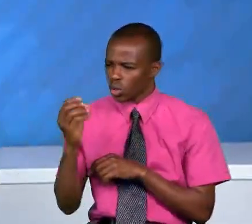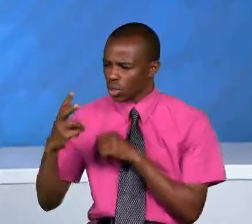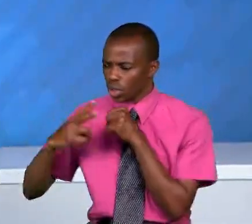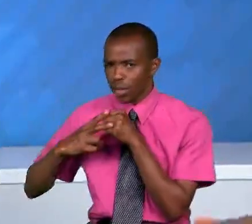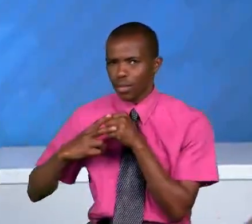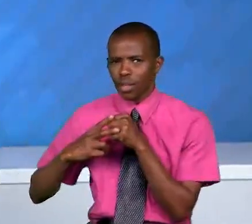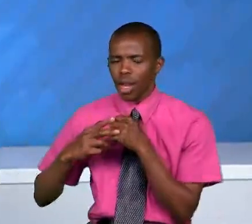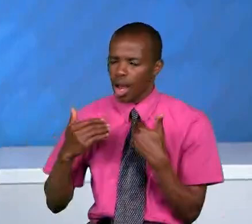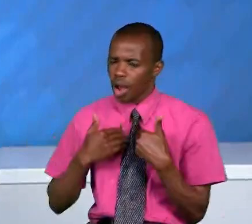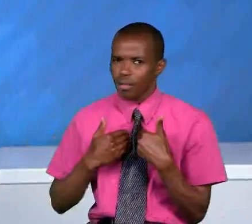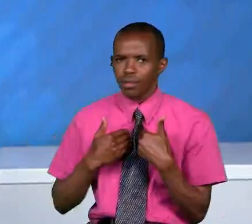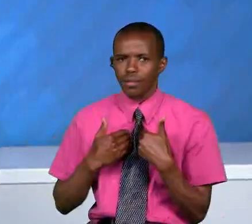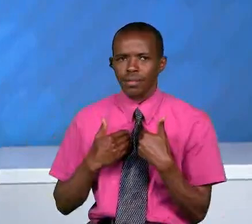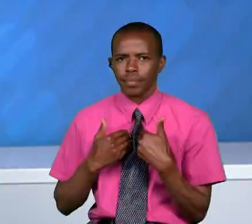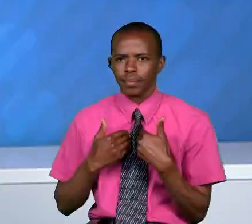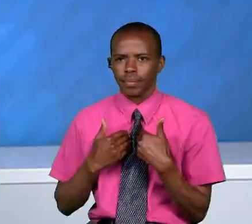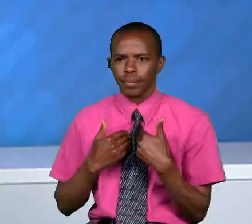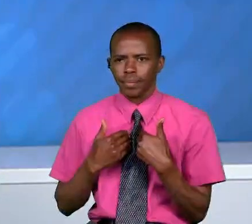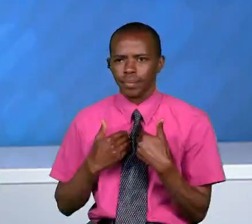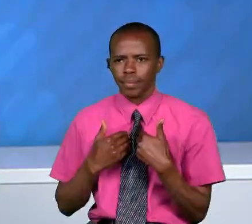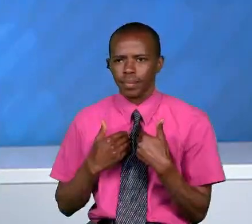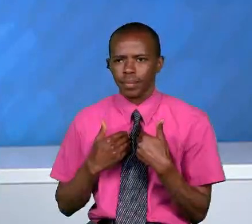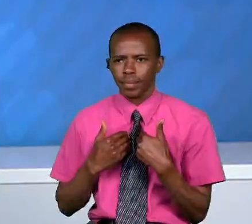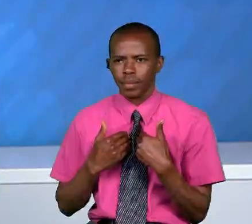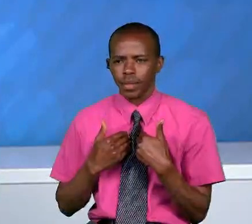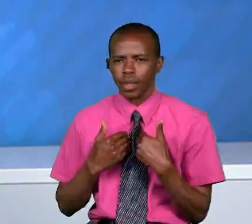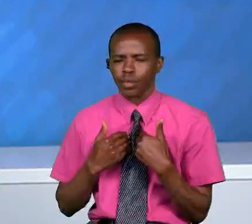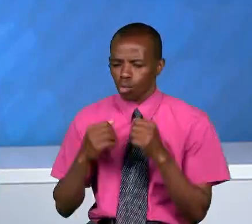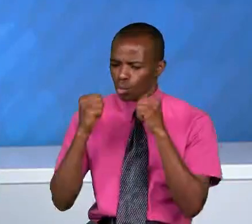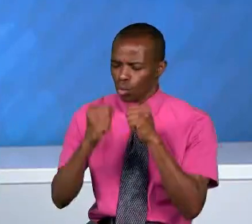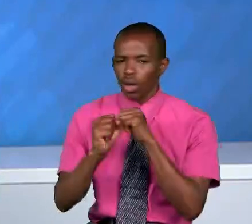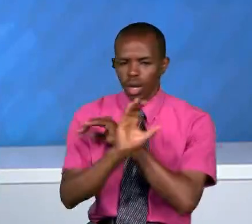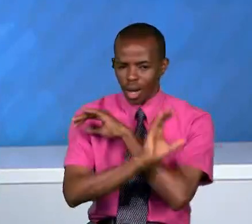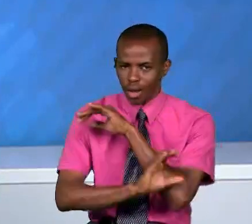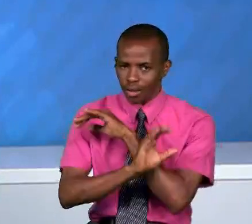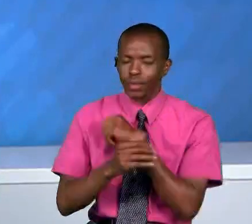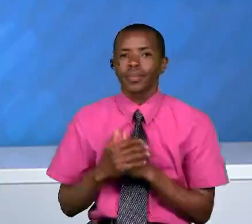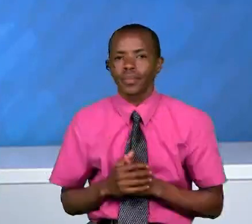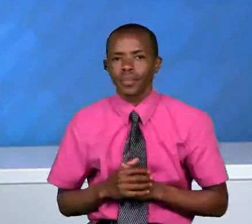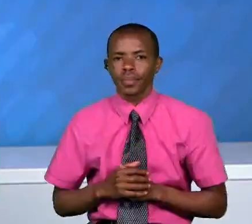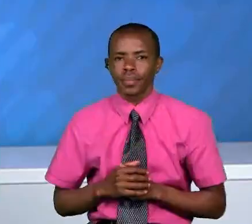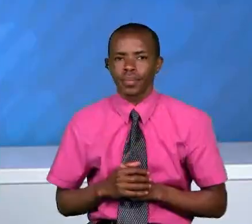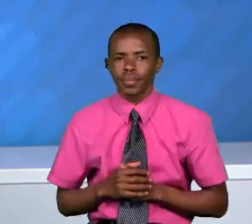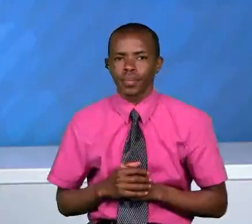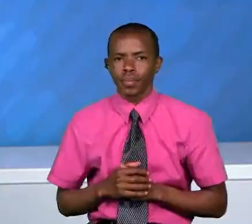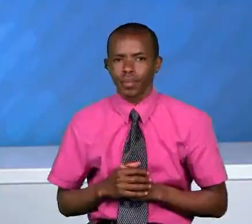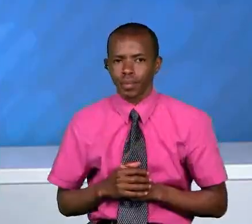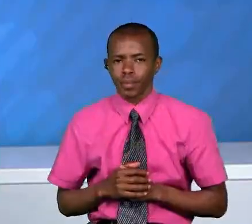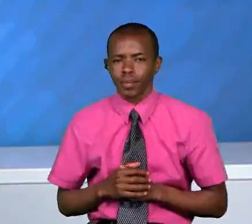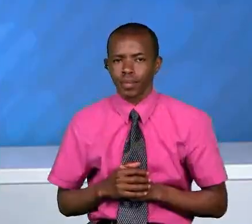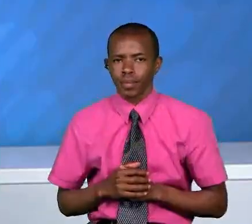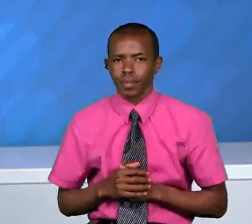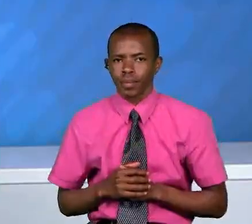2007, we had a very, you know, segregated country. And if the